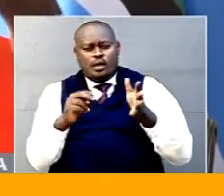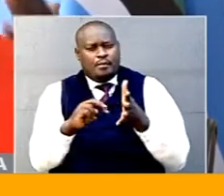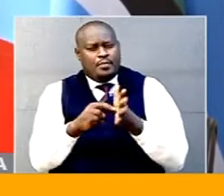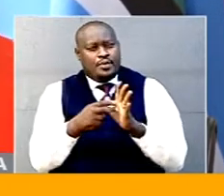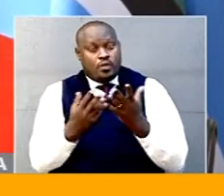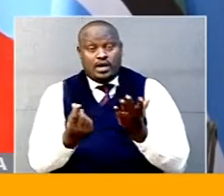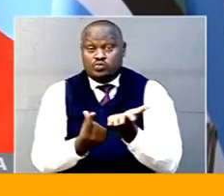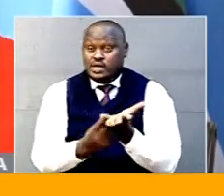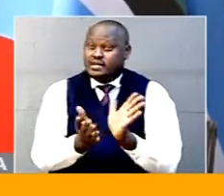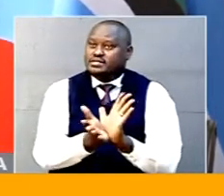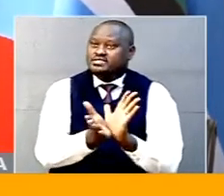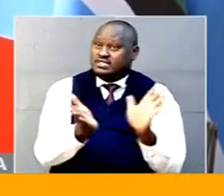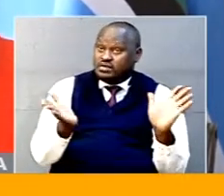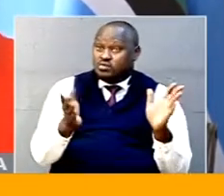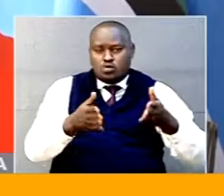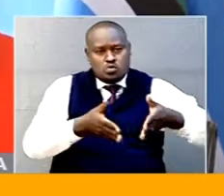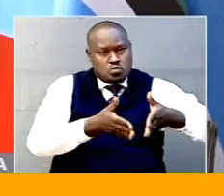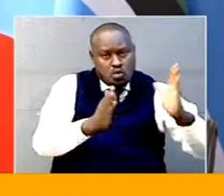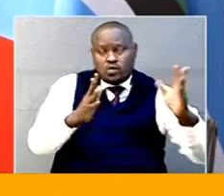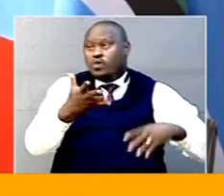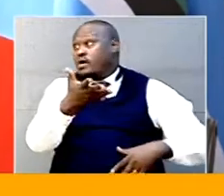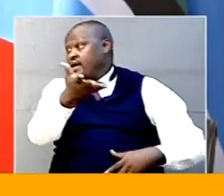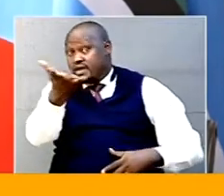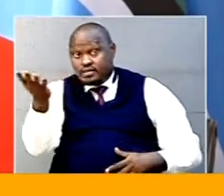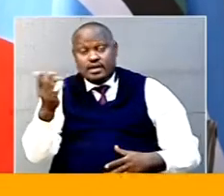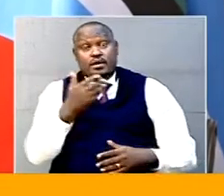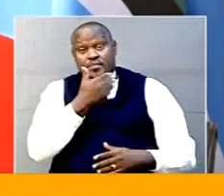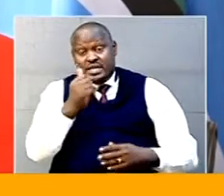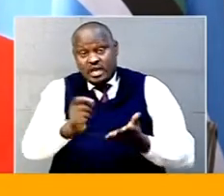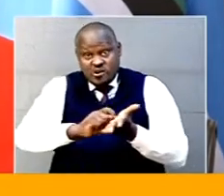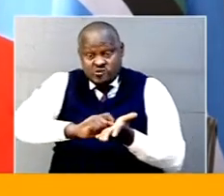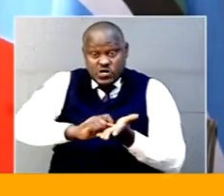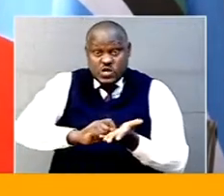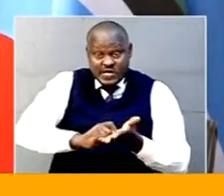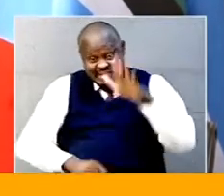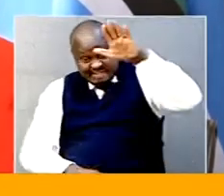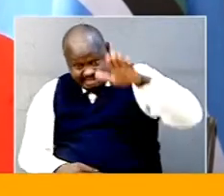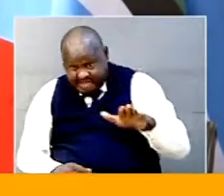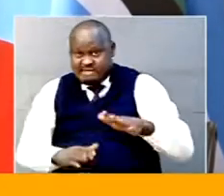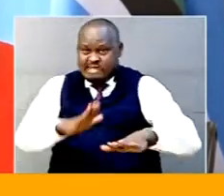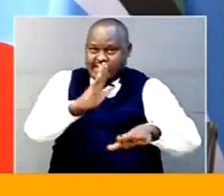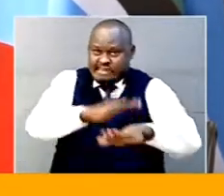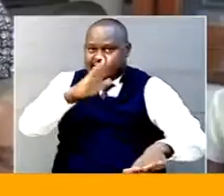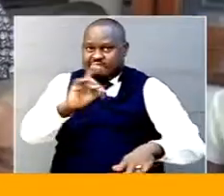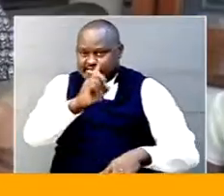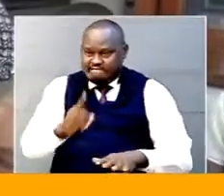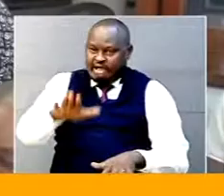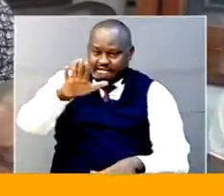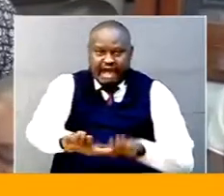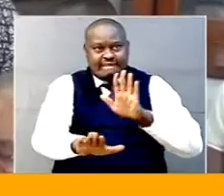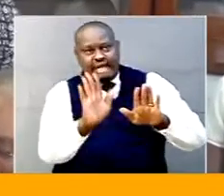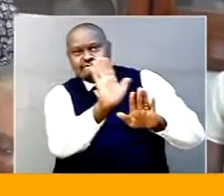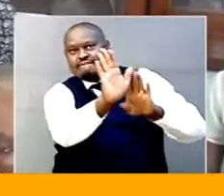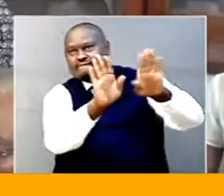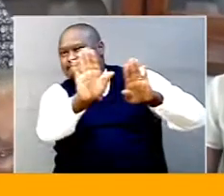the country, be it in the road, whoever can pick a write-up on the tarmac, you write a word, Tojikwatako. The